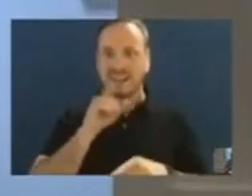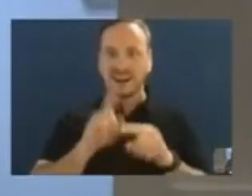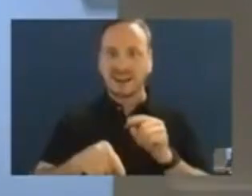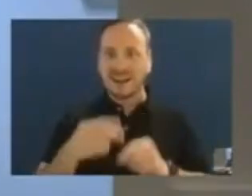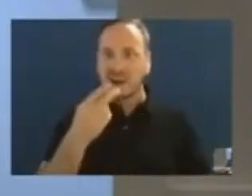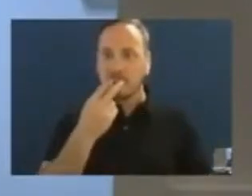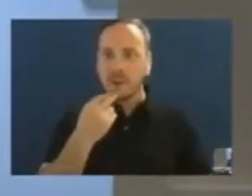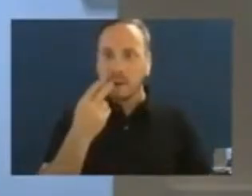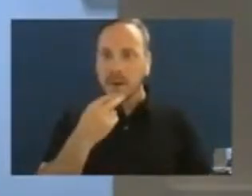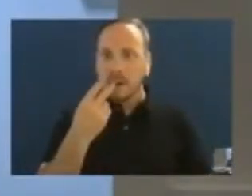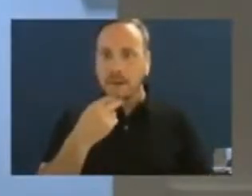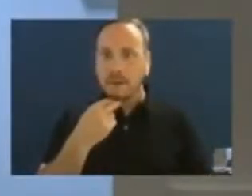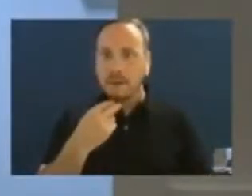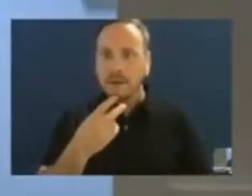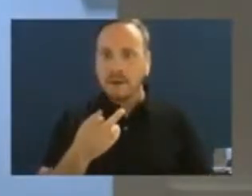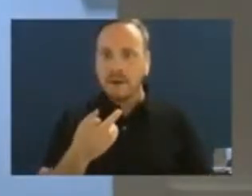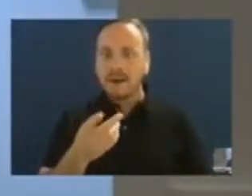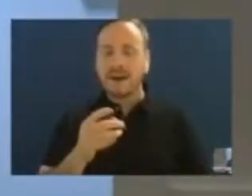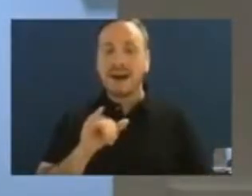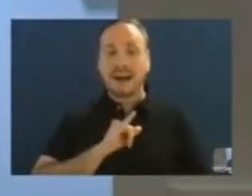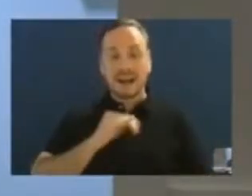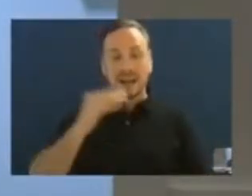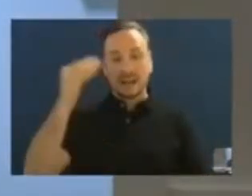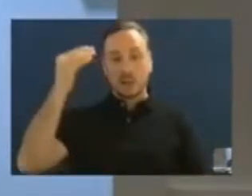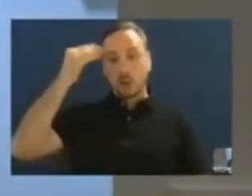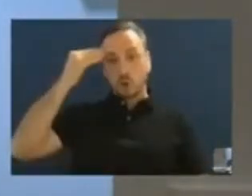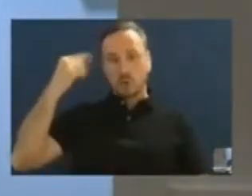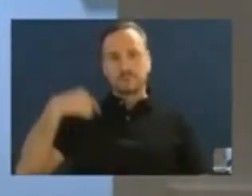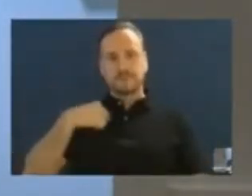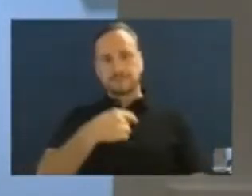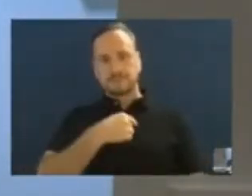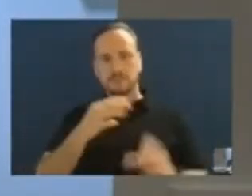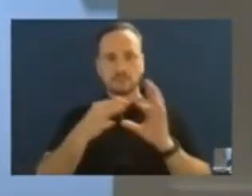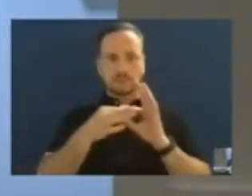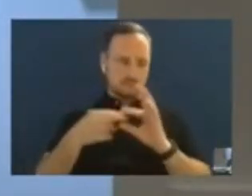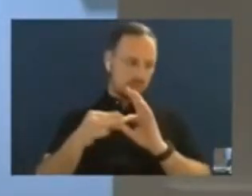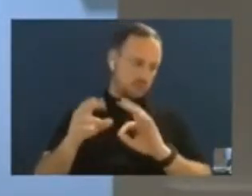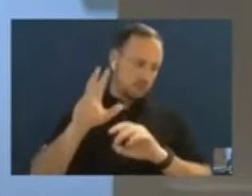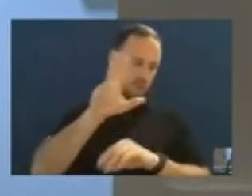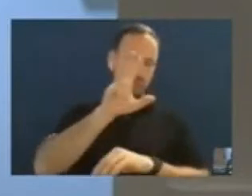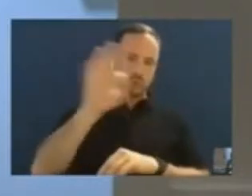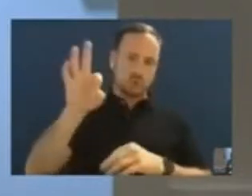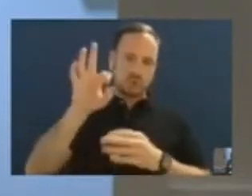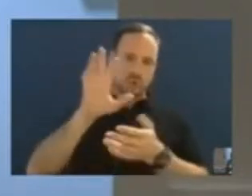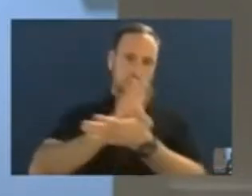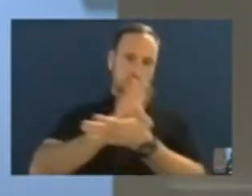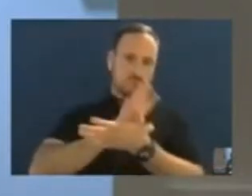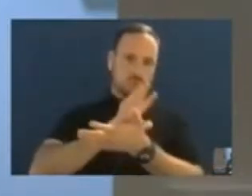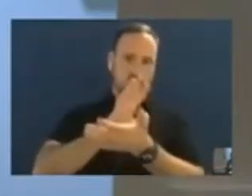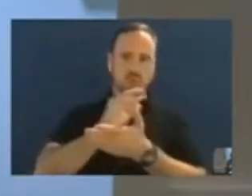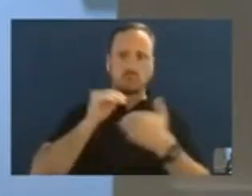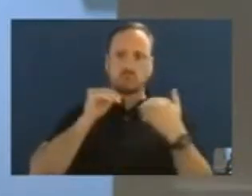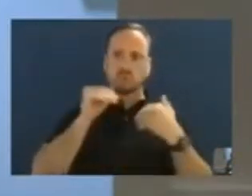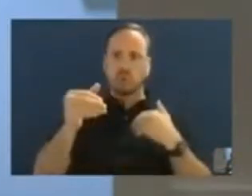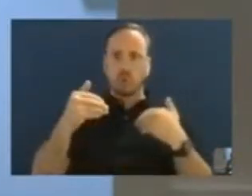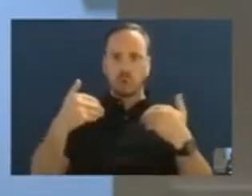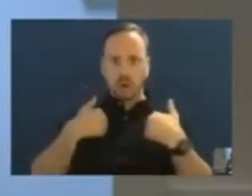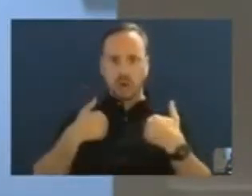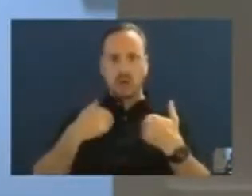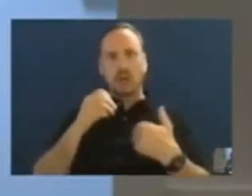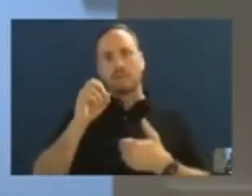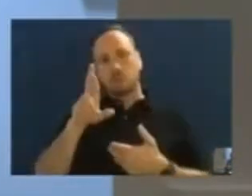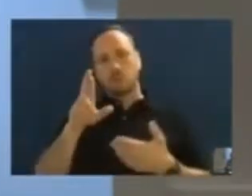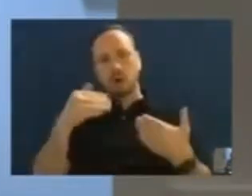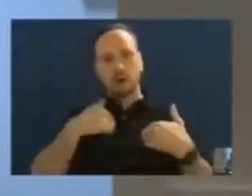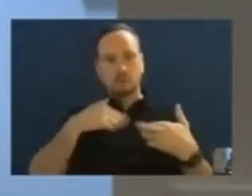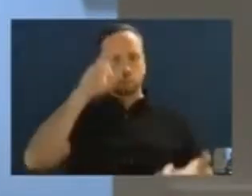I know we have mentioned a couple of times 39 schools that do not have or reduced capacity for